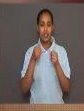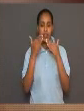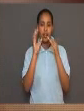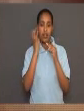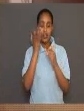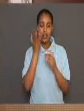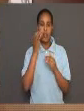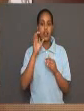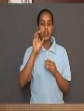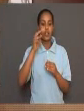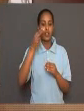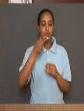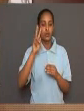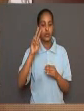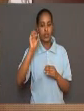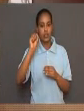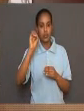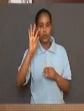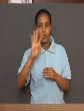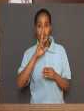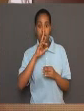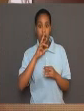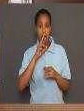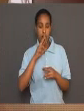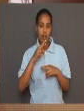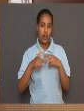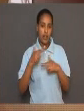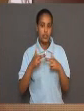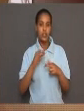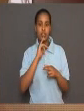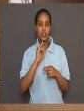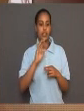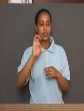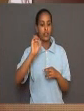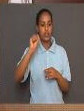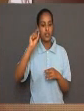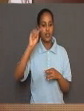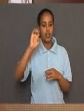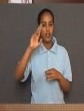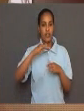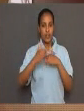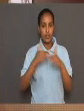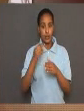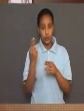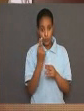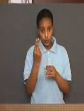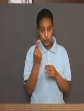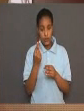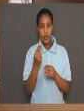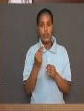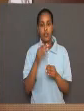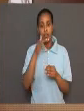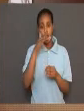acid. The reaction is called esterification. It is used to add flavor